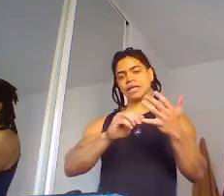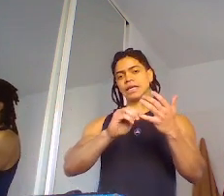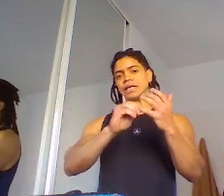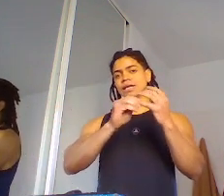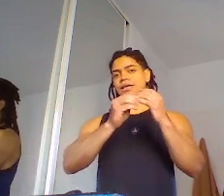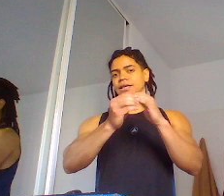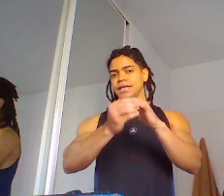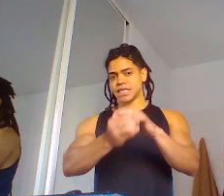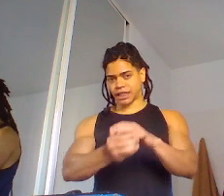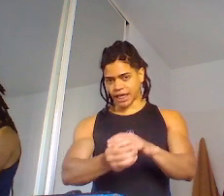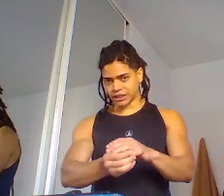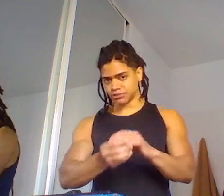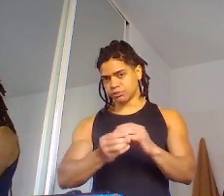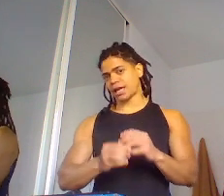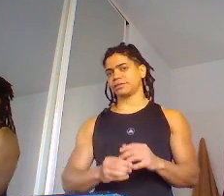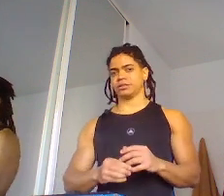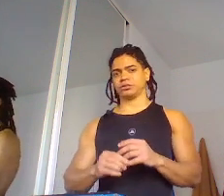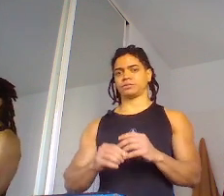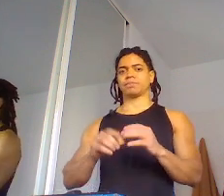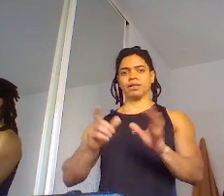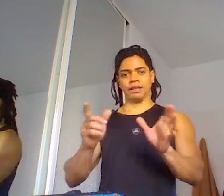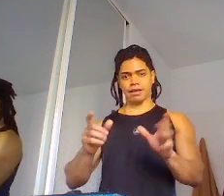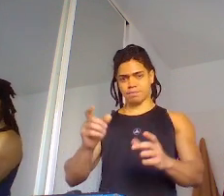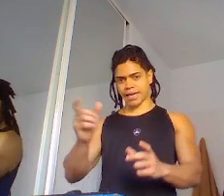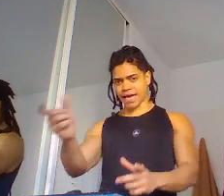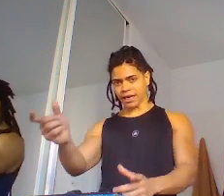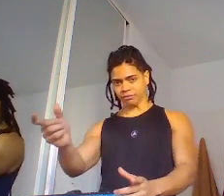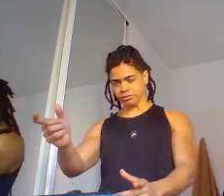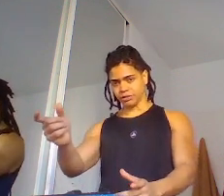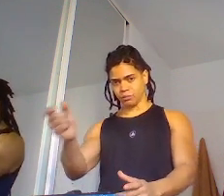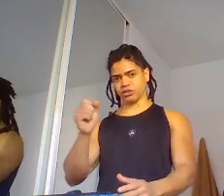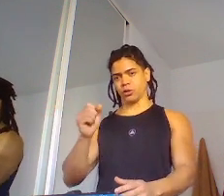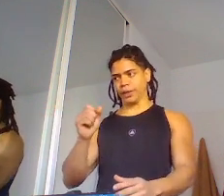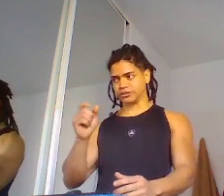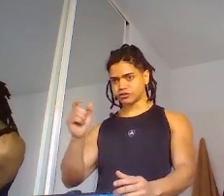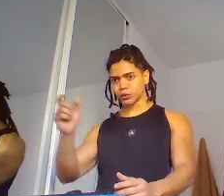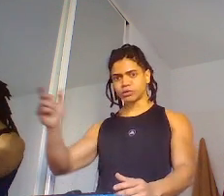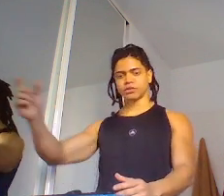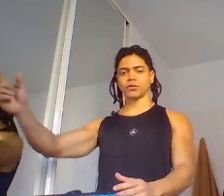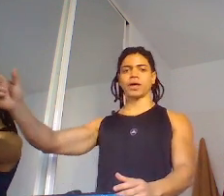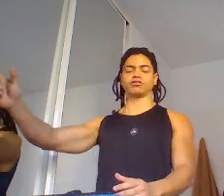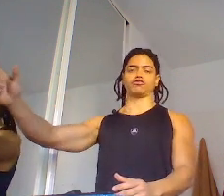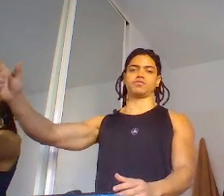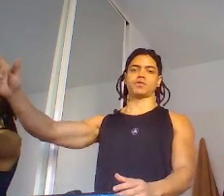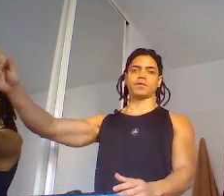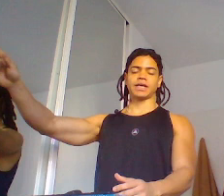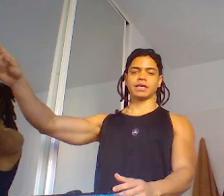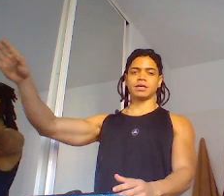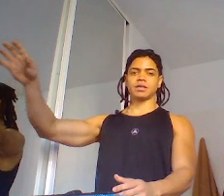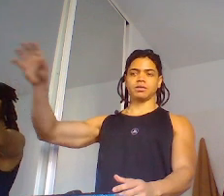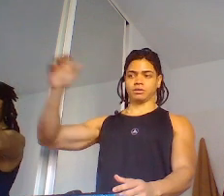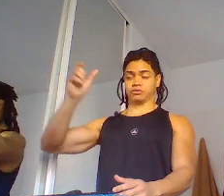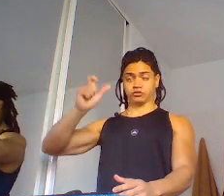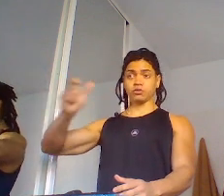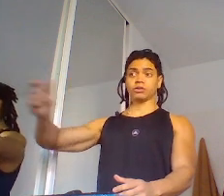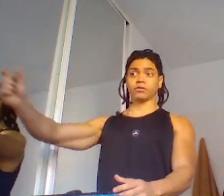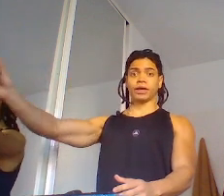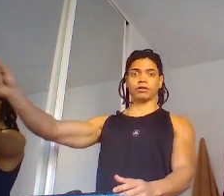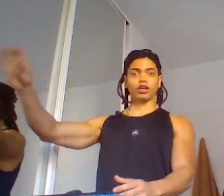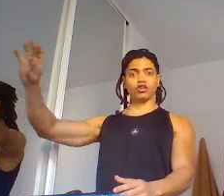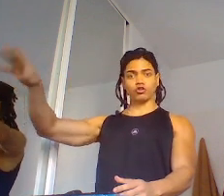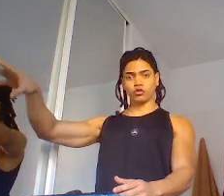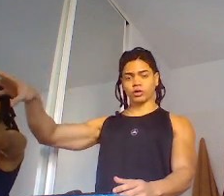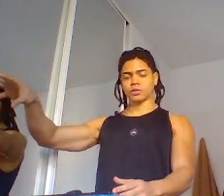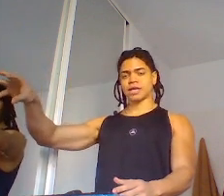activities. Intangible assets like patents, which are exclusive rights to provide, exclusive